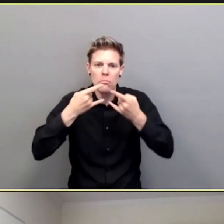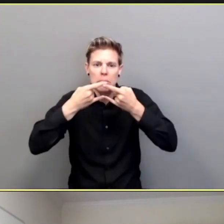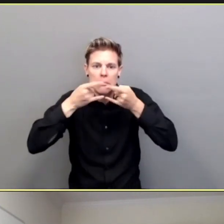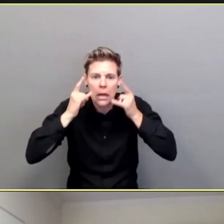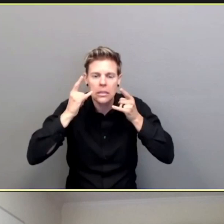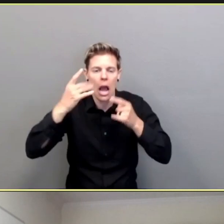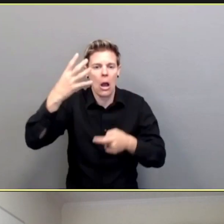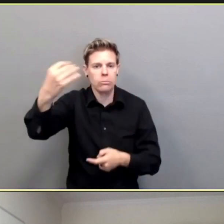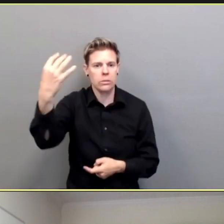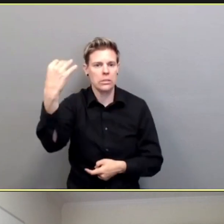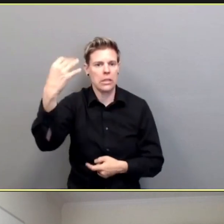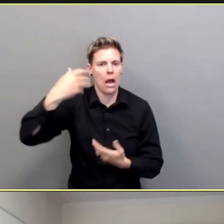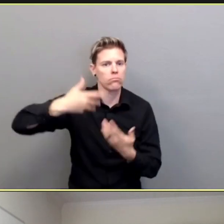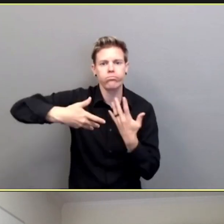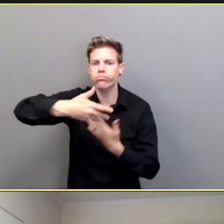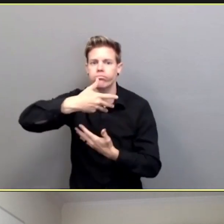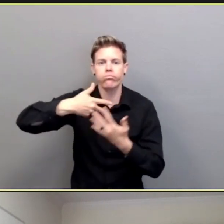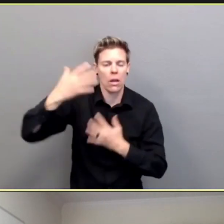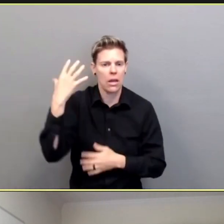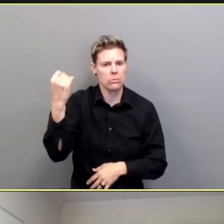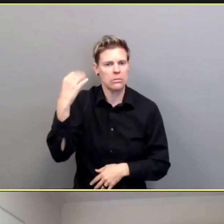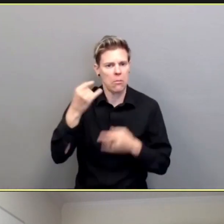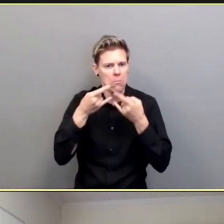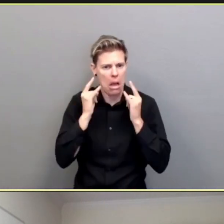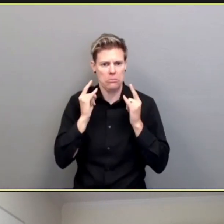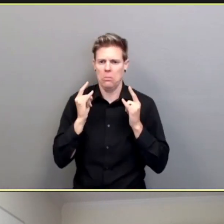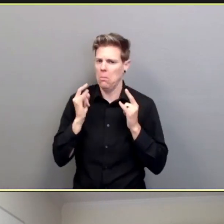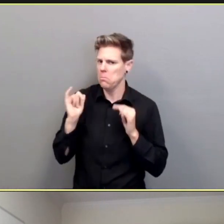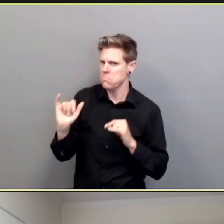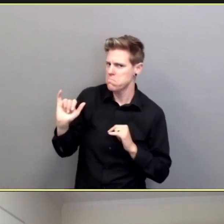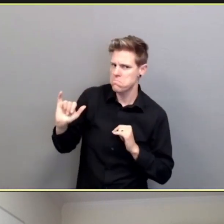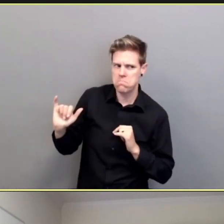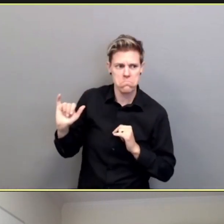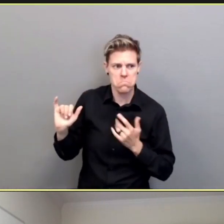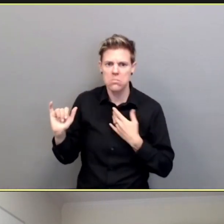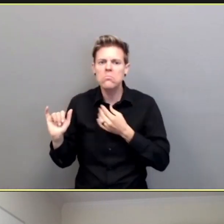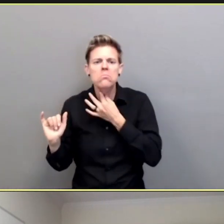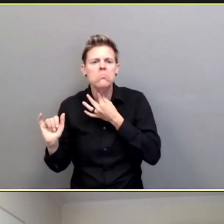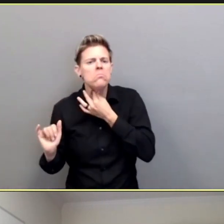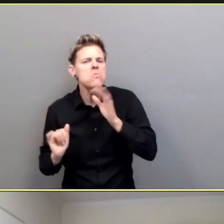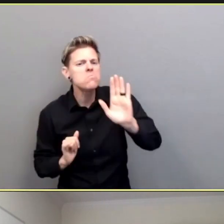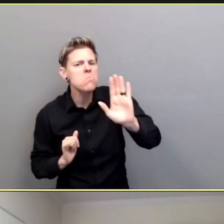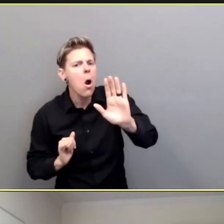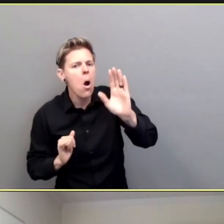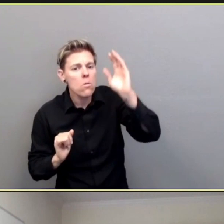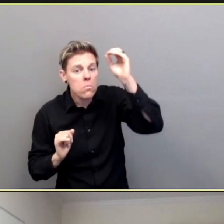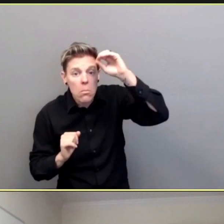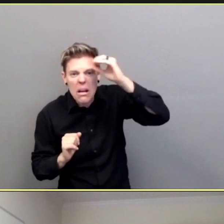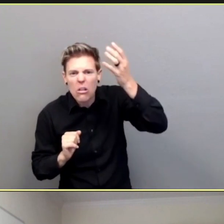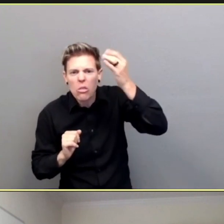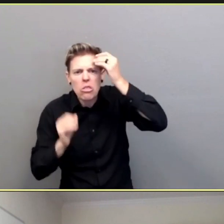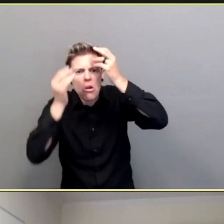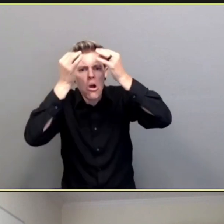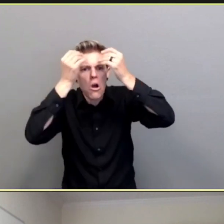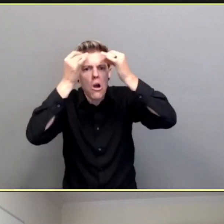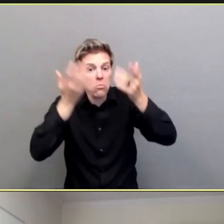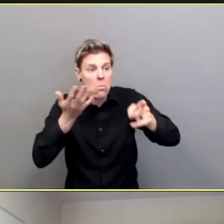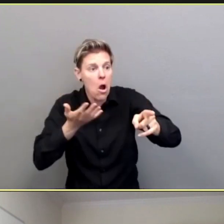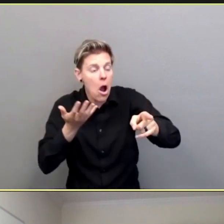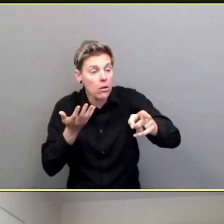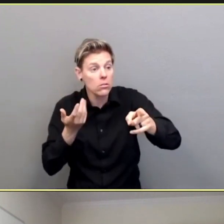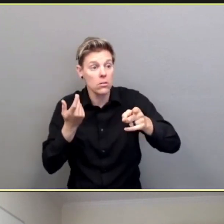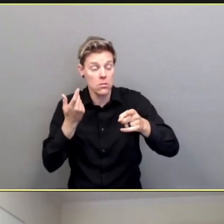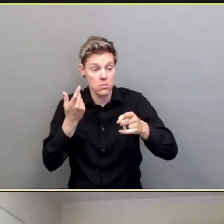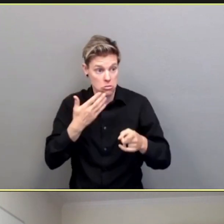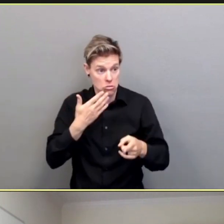hear from one or more of you whether your thinking has evolved or changed on masking outdoors. Would you